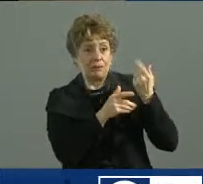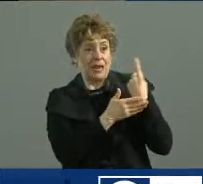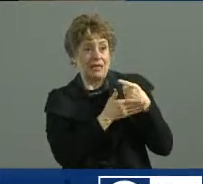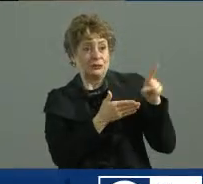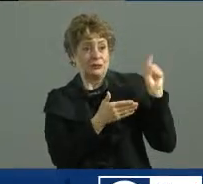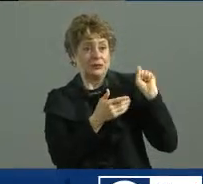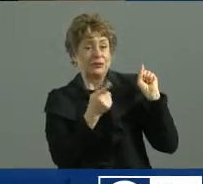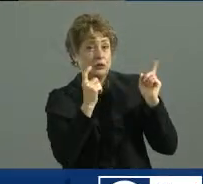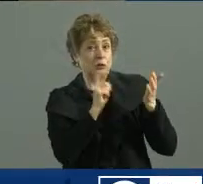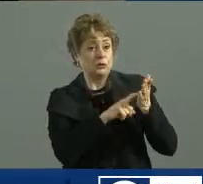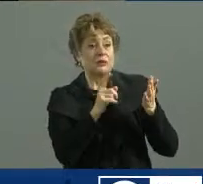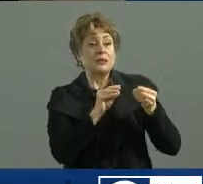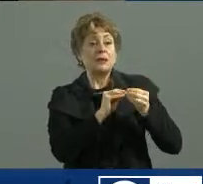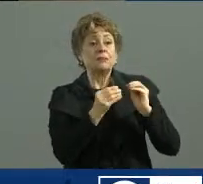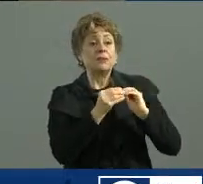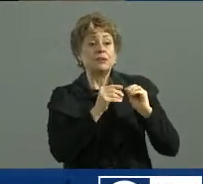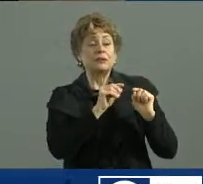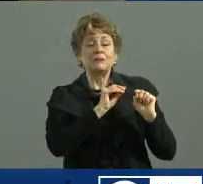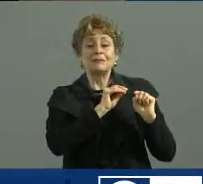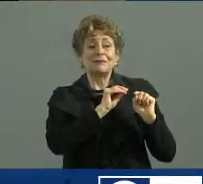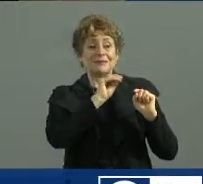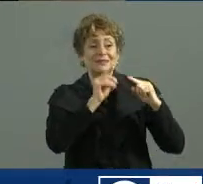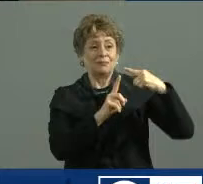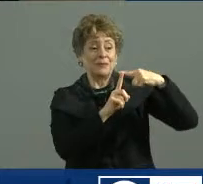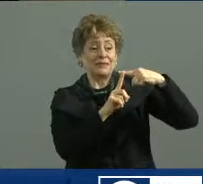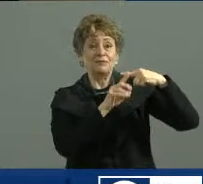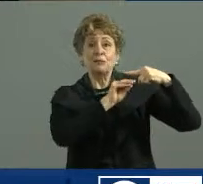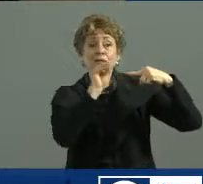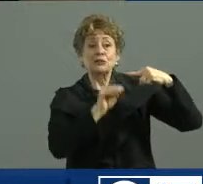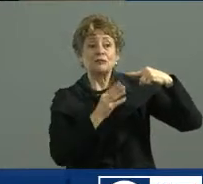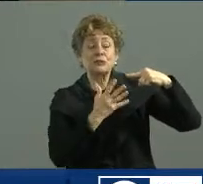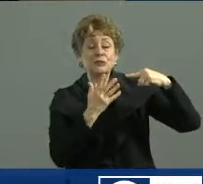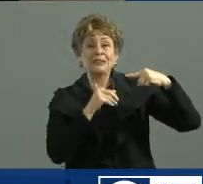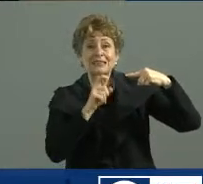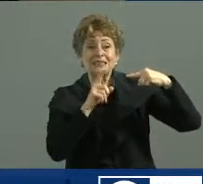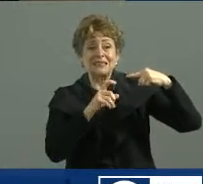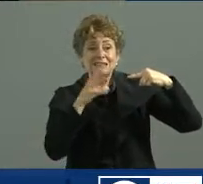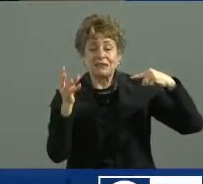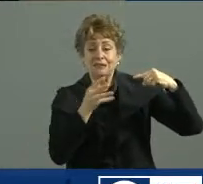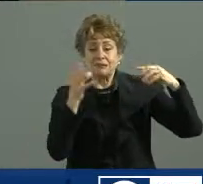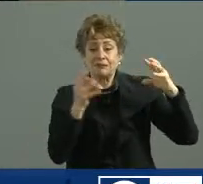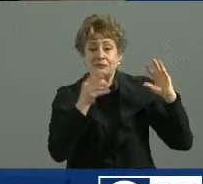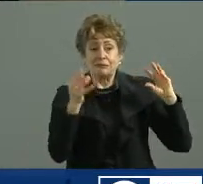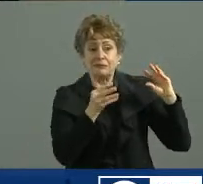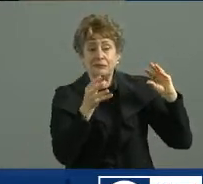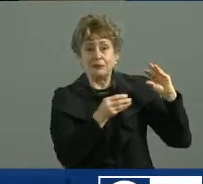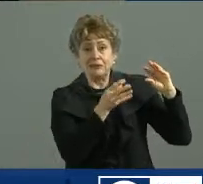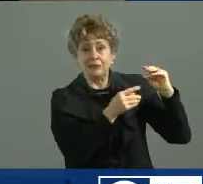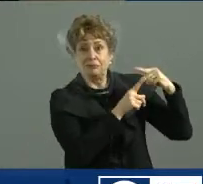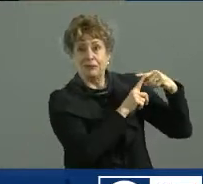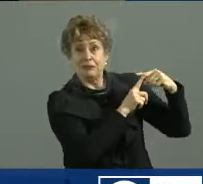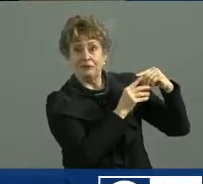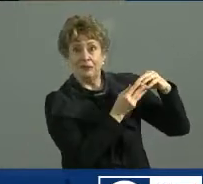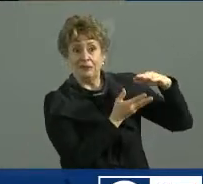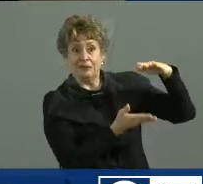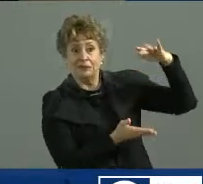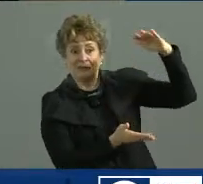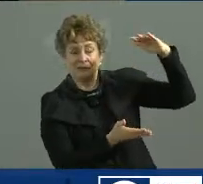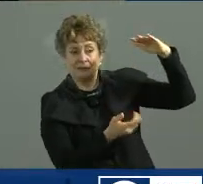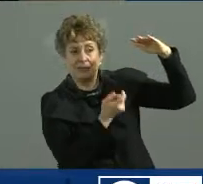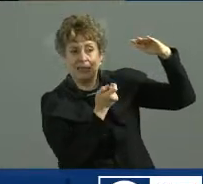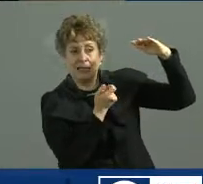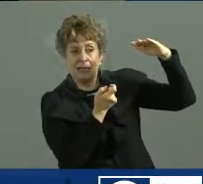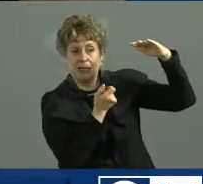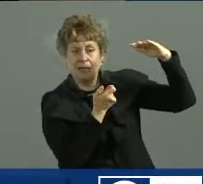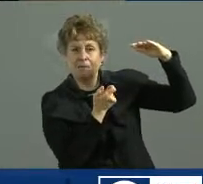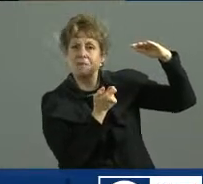percent positivity of the total tests in Arizona that have been performed and reported. This is slightly different than what's